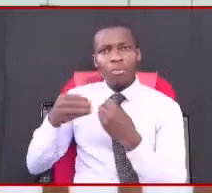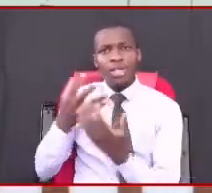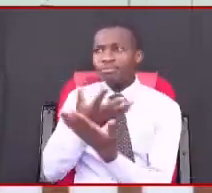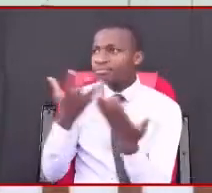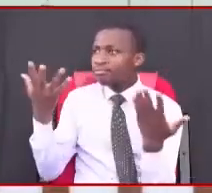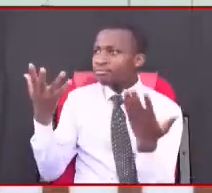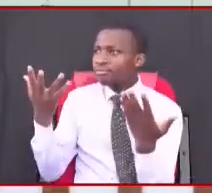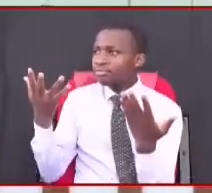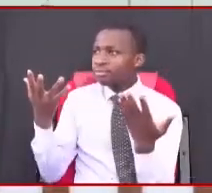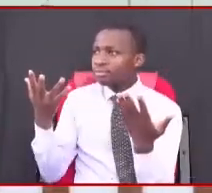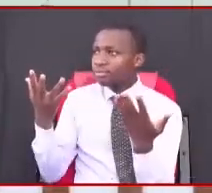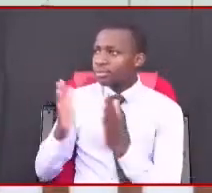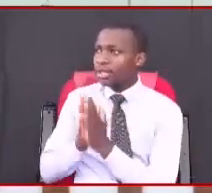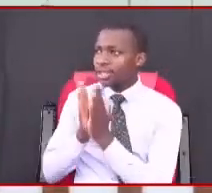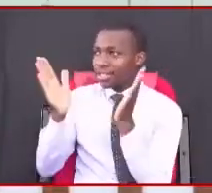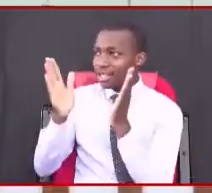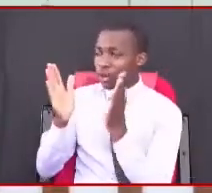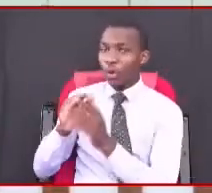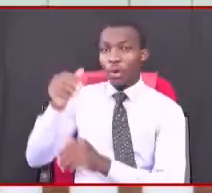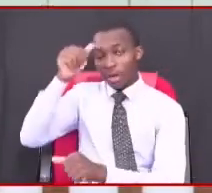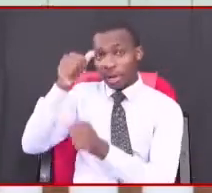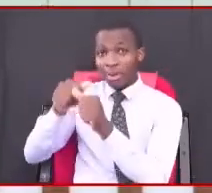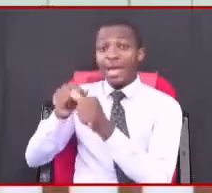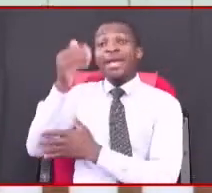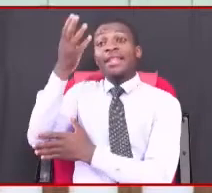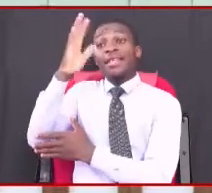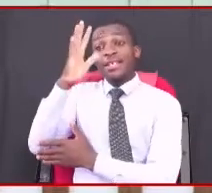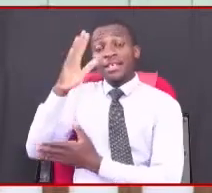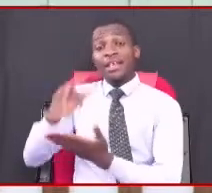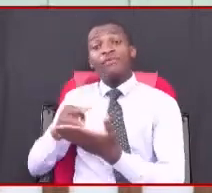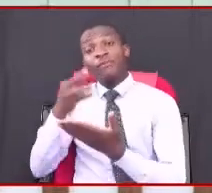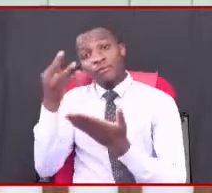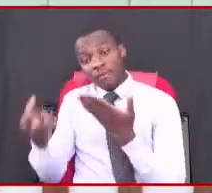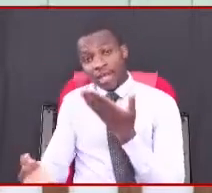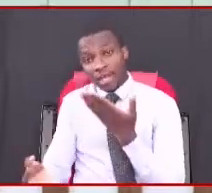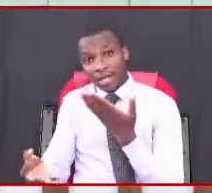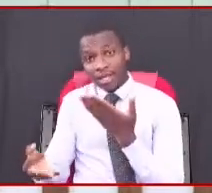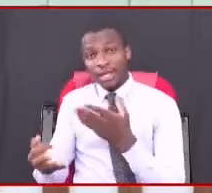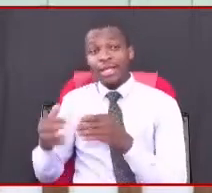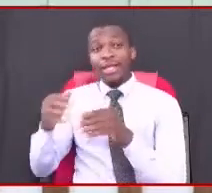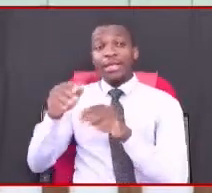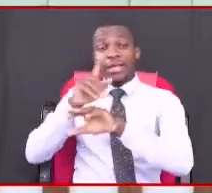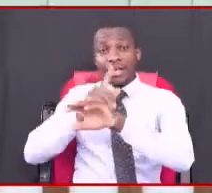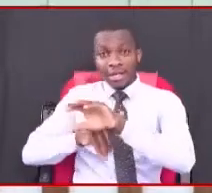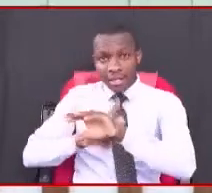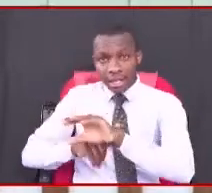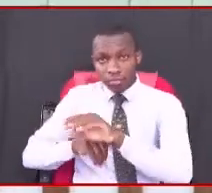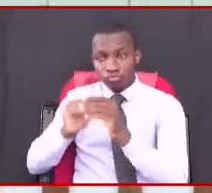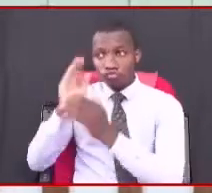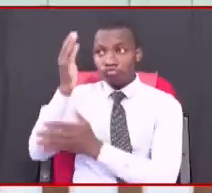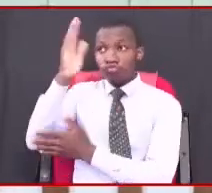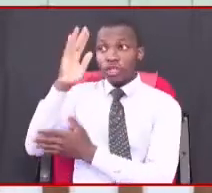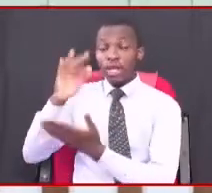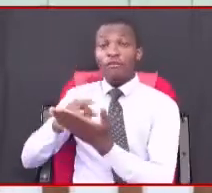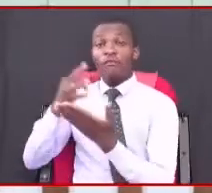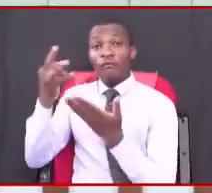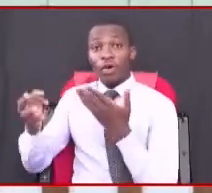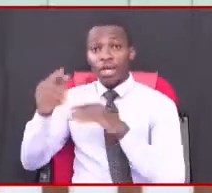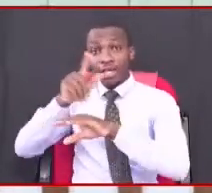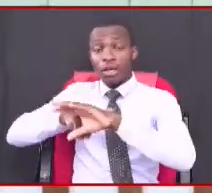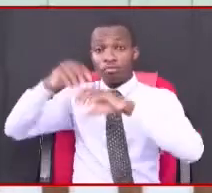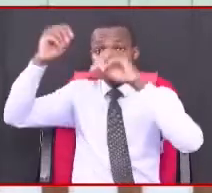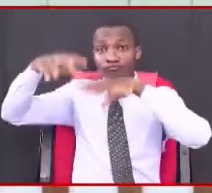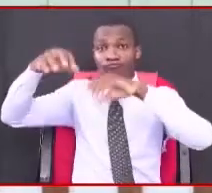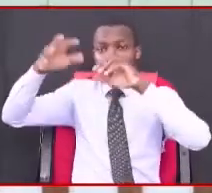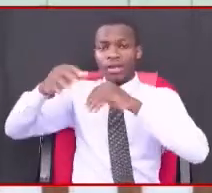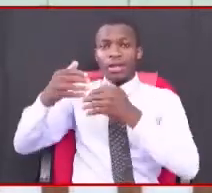General Sumbeyo remembers. The tree fell. And had that tree fallen when it was raining, we would have had so